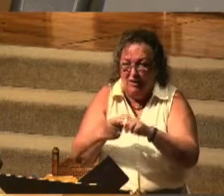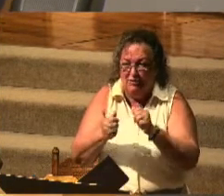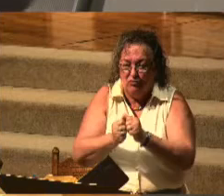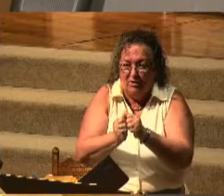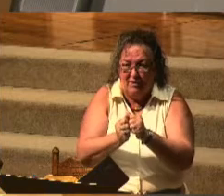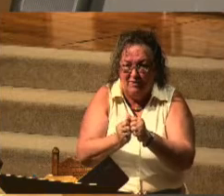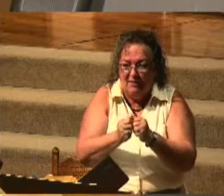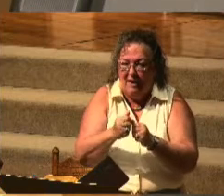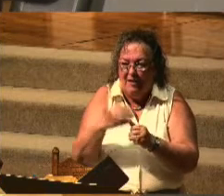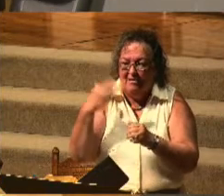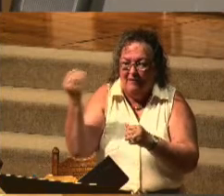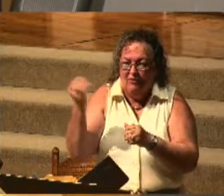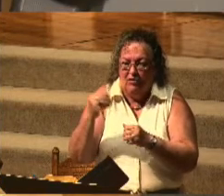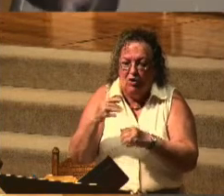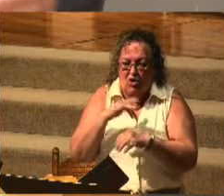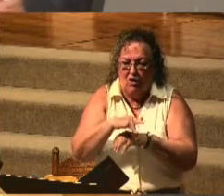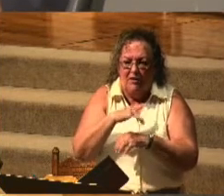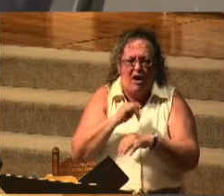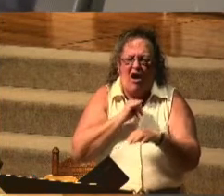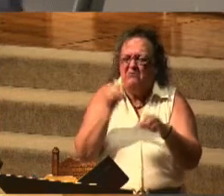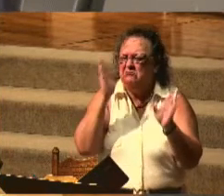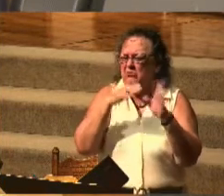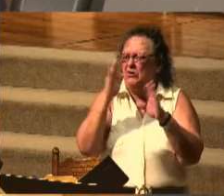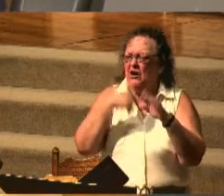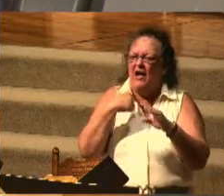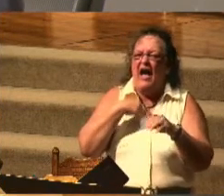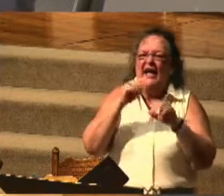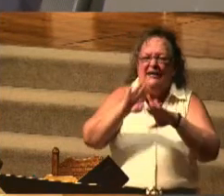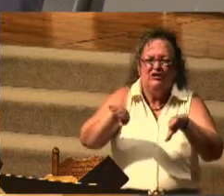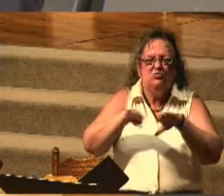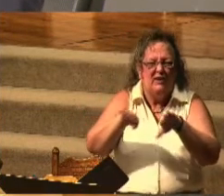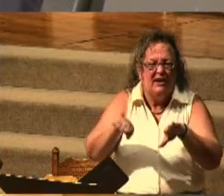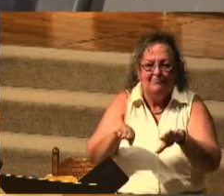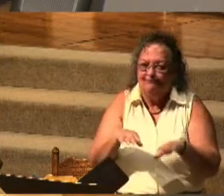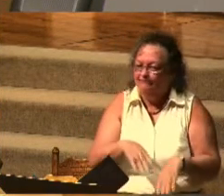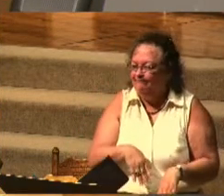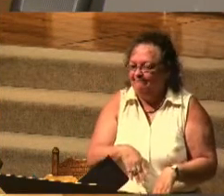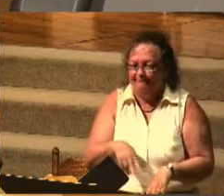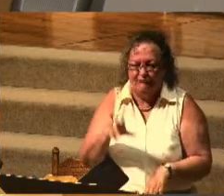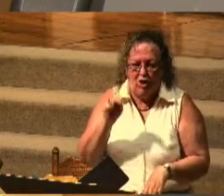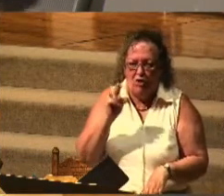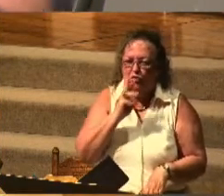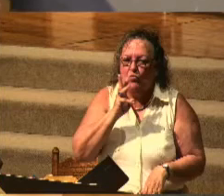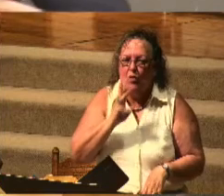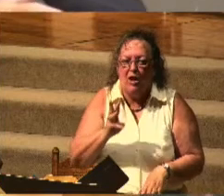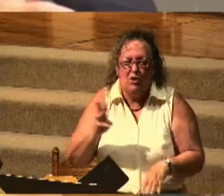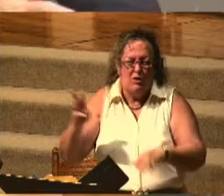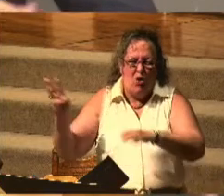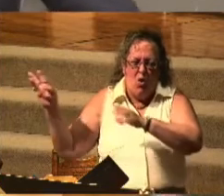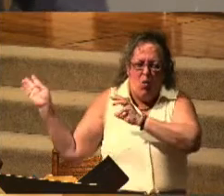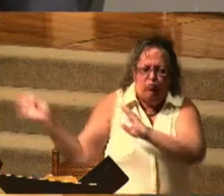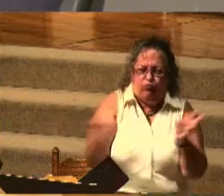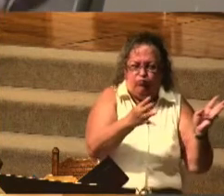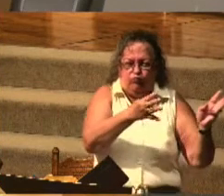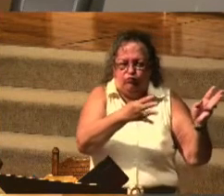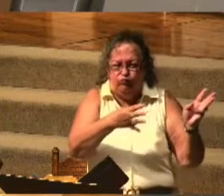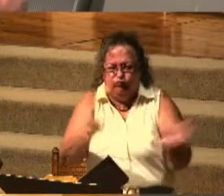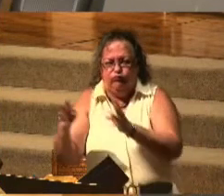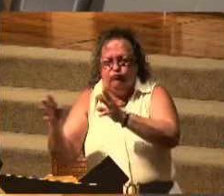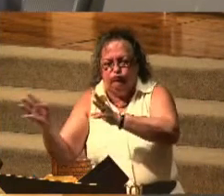early, and he said, "I ain't worrying about it, I can swim." No, no, the water was so swift it just sucked him right